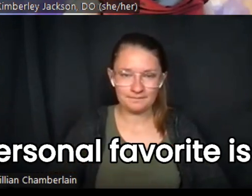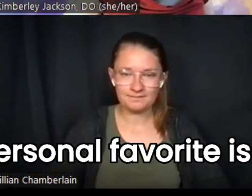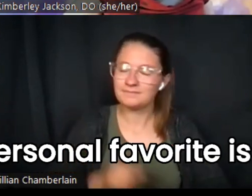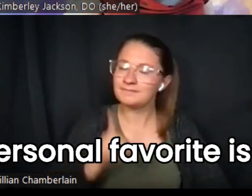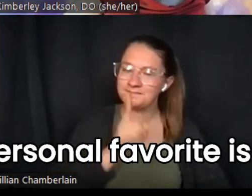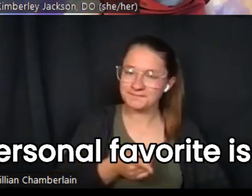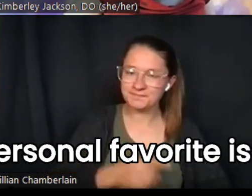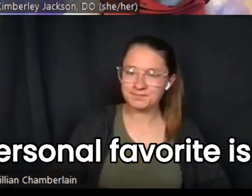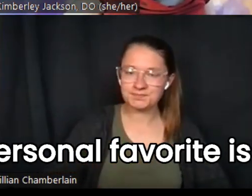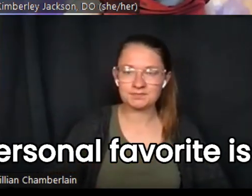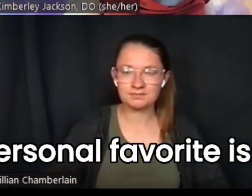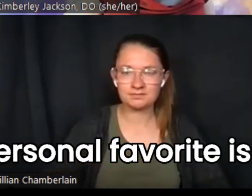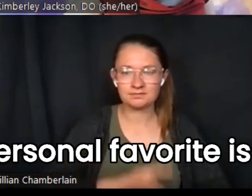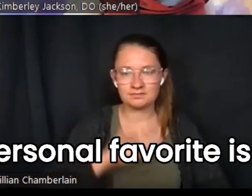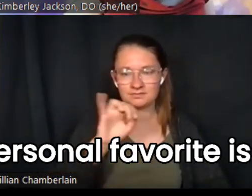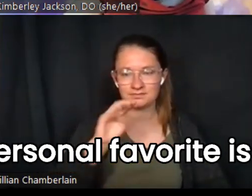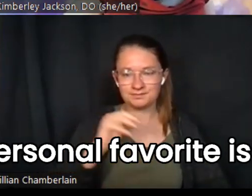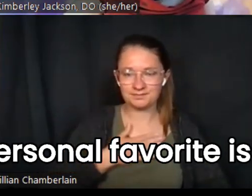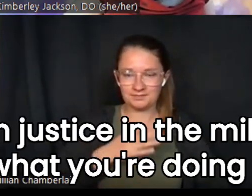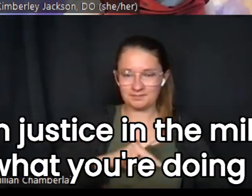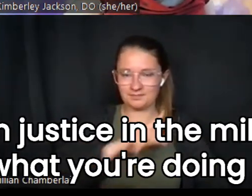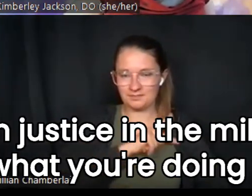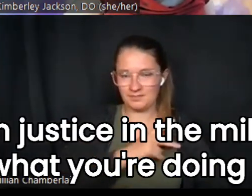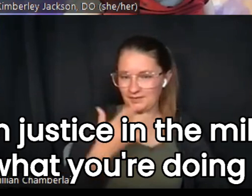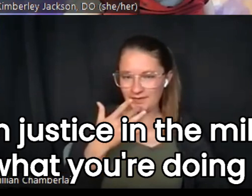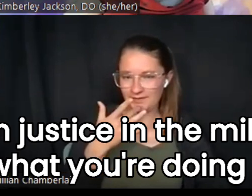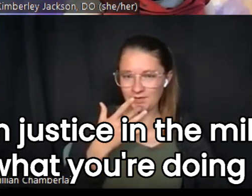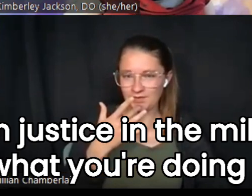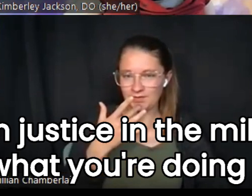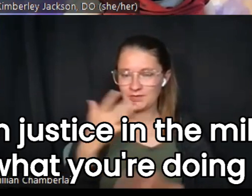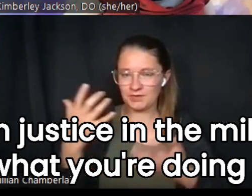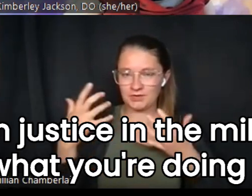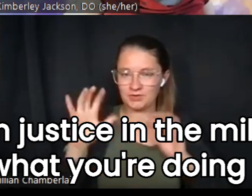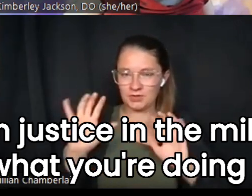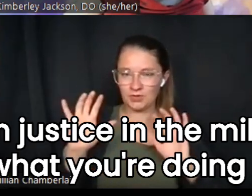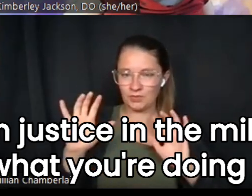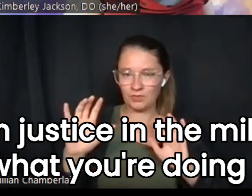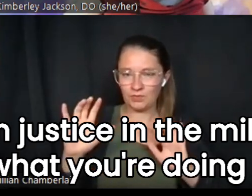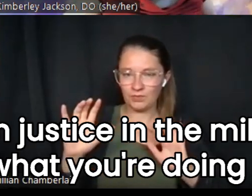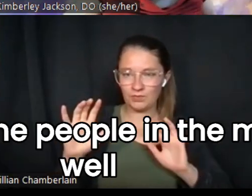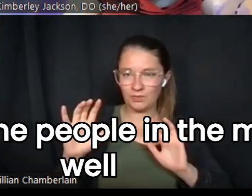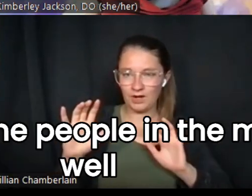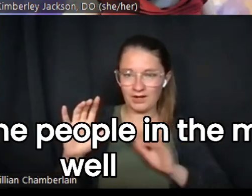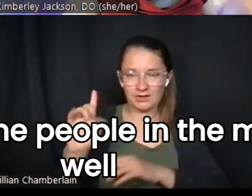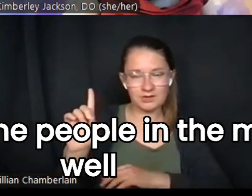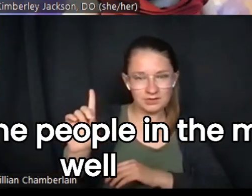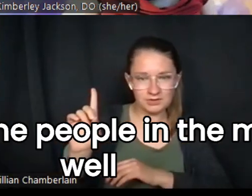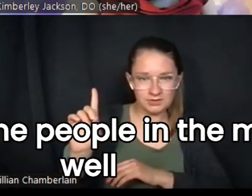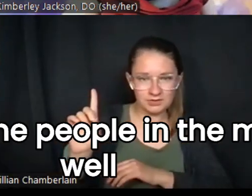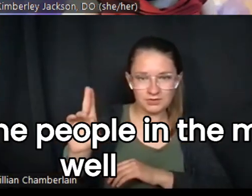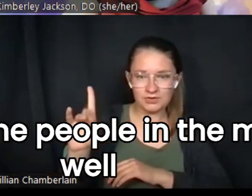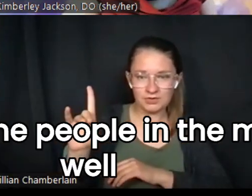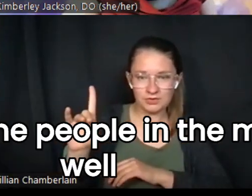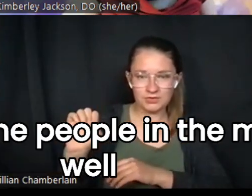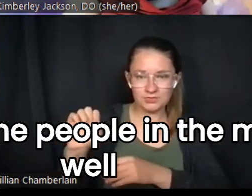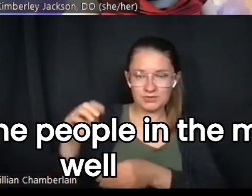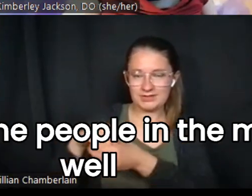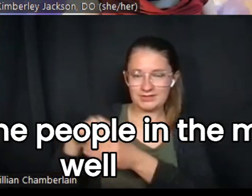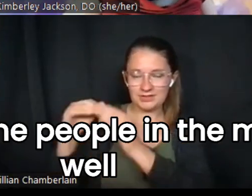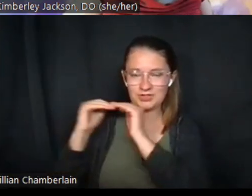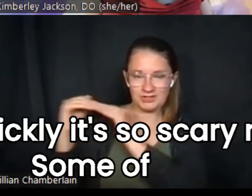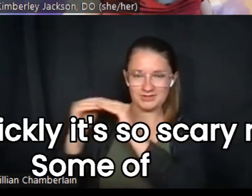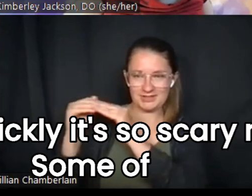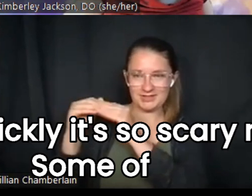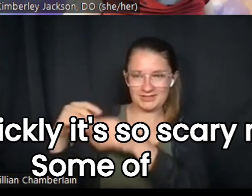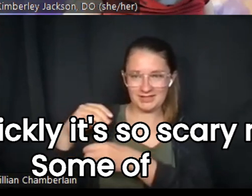sure. Jem, my personal favorite is you don't want dudes and dresses in the military, but that's what you're doing to trans masculine people in the military as